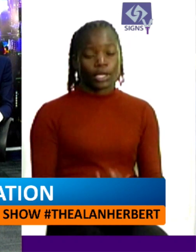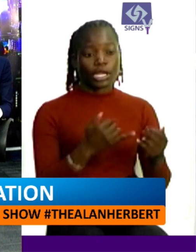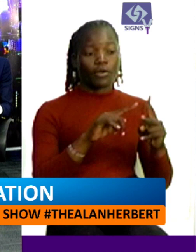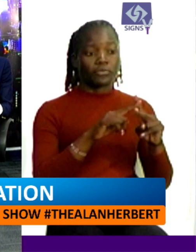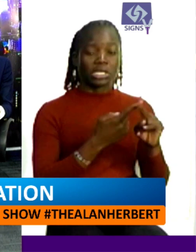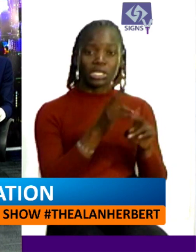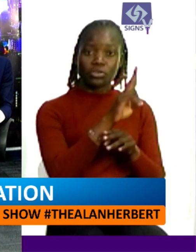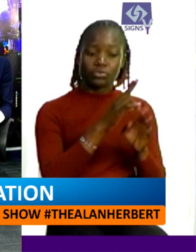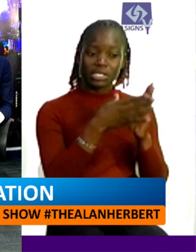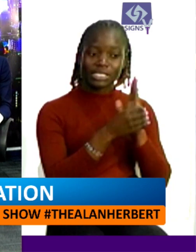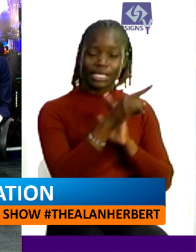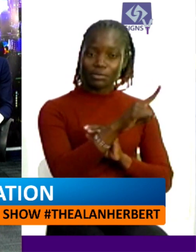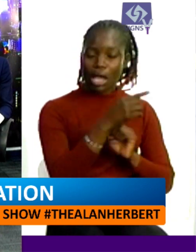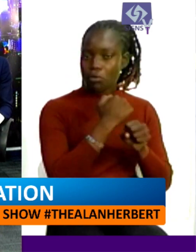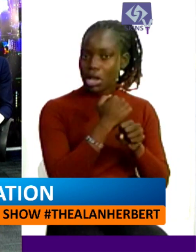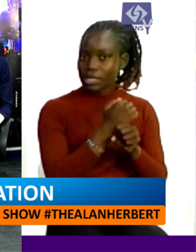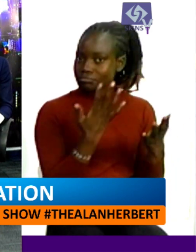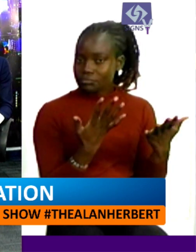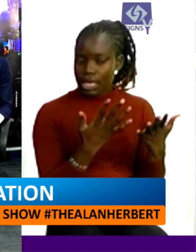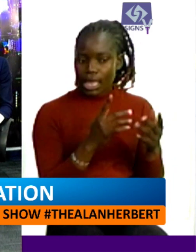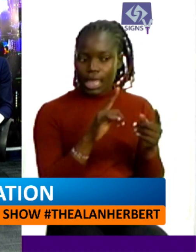practice. Yeah. First, as a